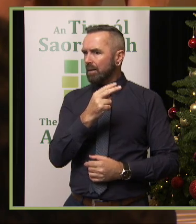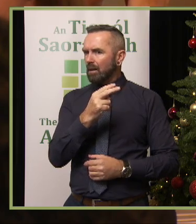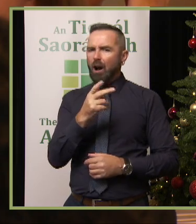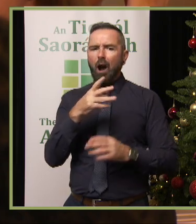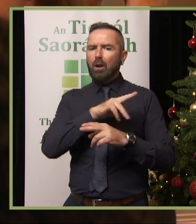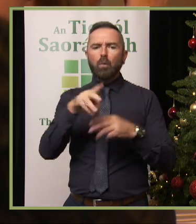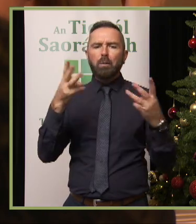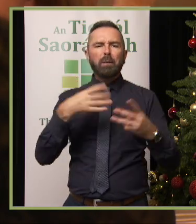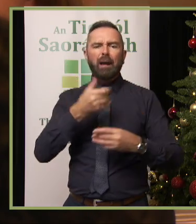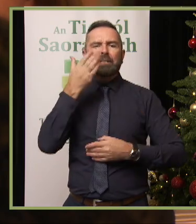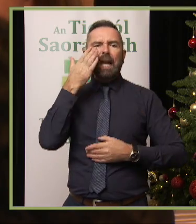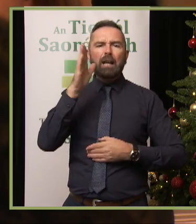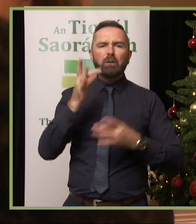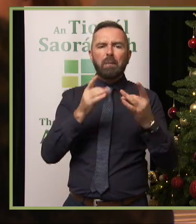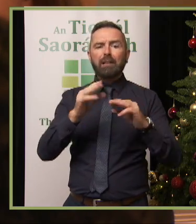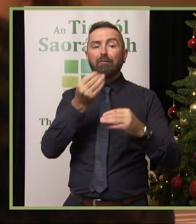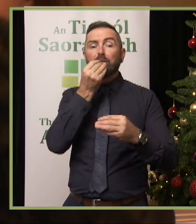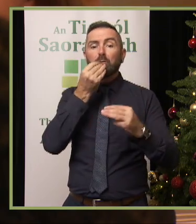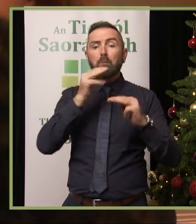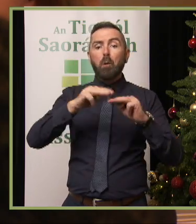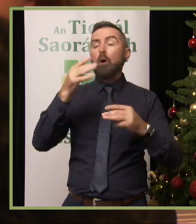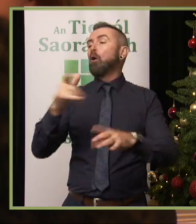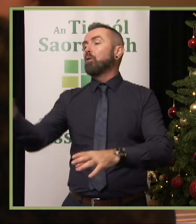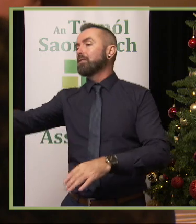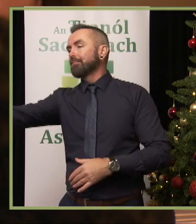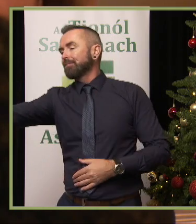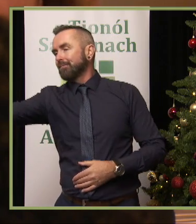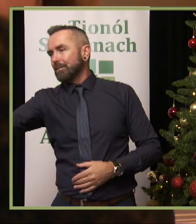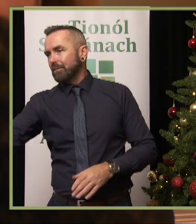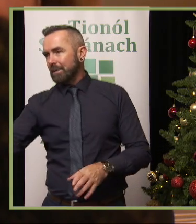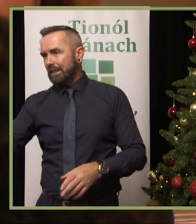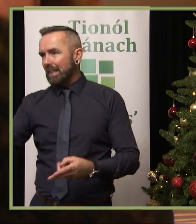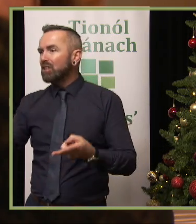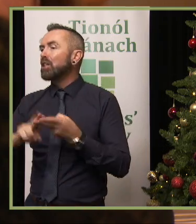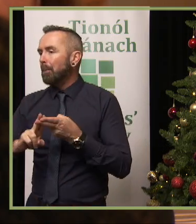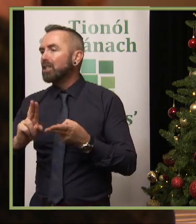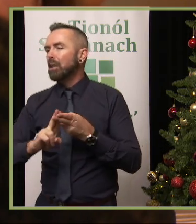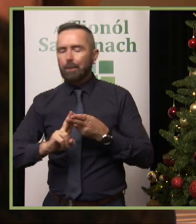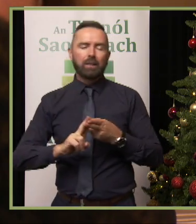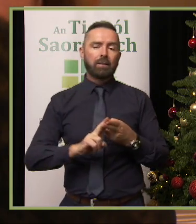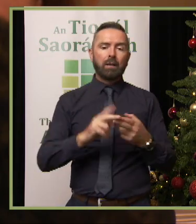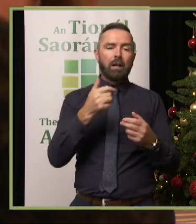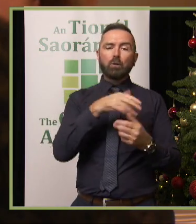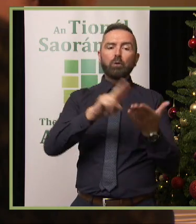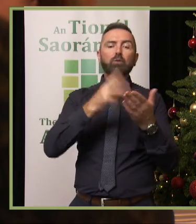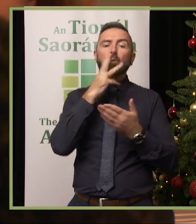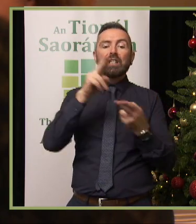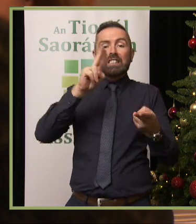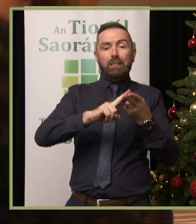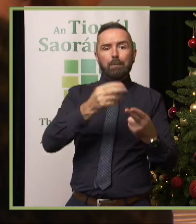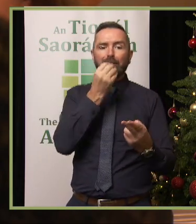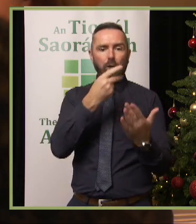of people would react with hostility to that. So a proposed alternative wording would be, instead of cheap food